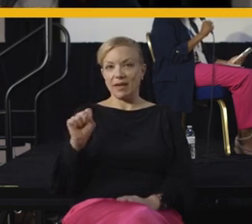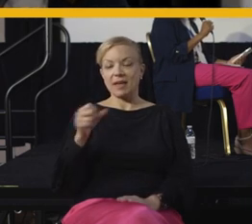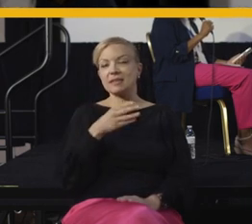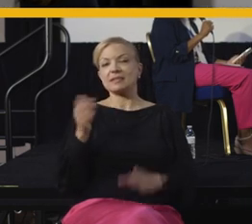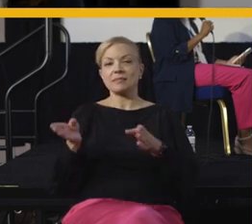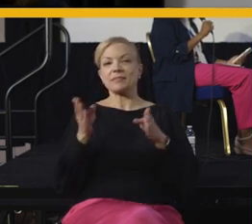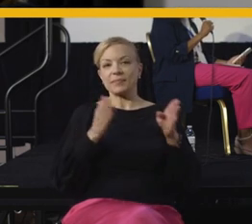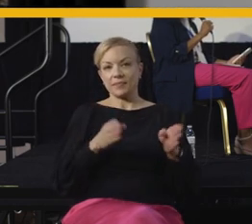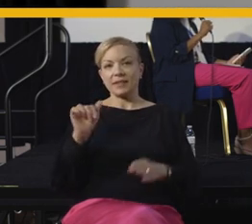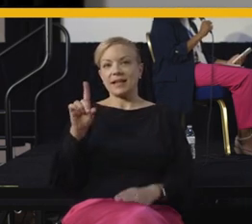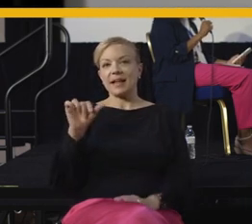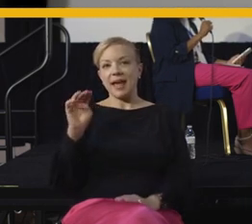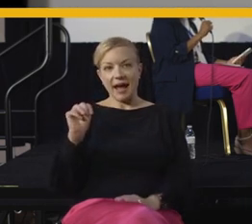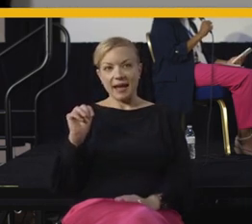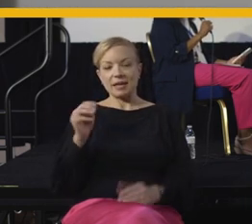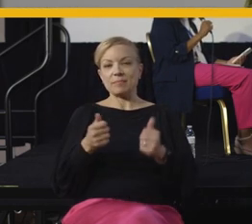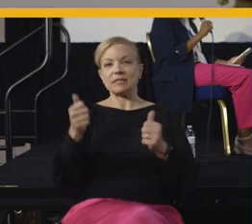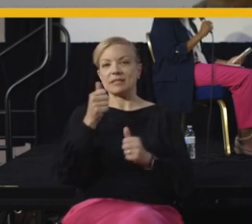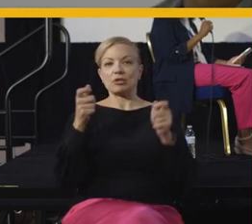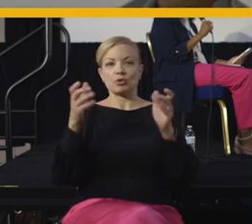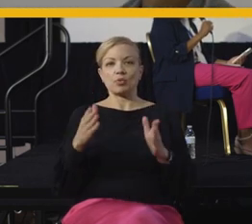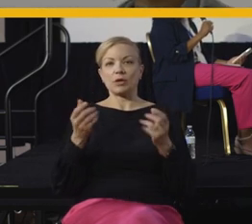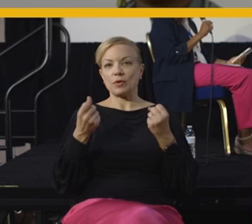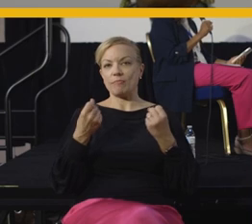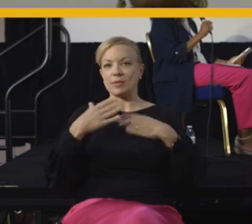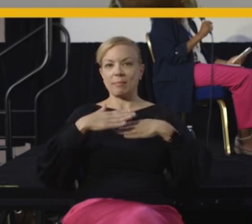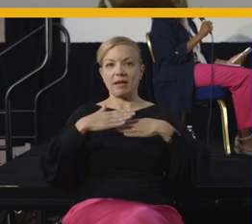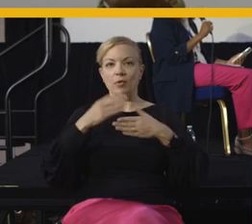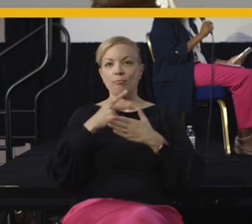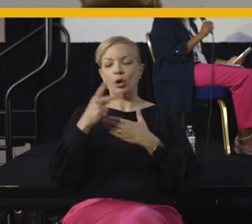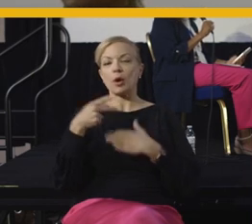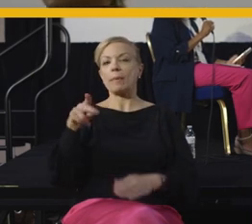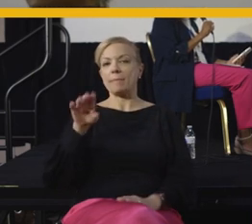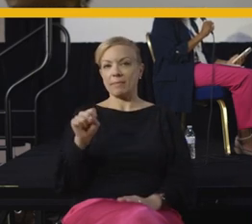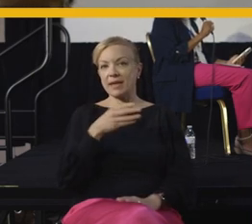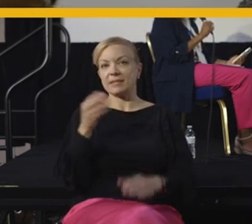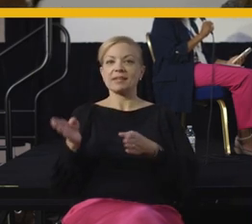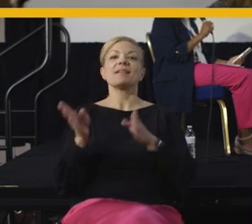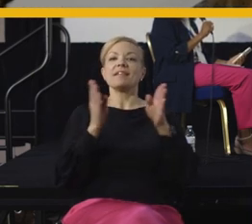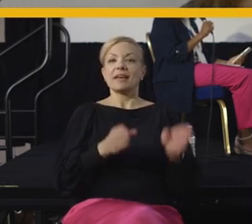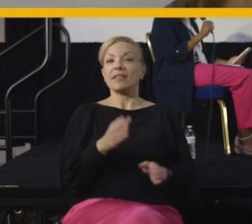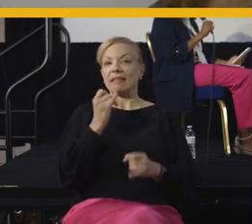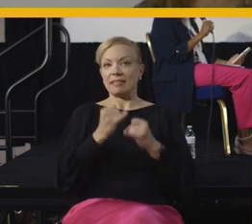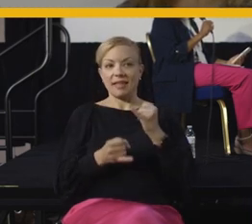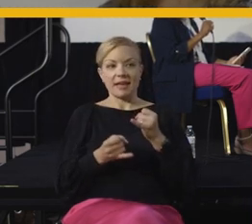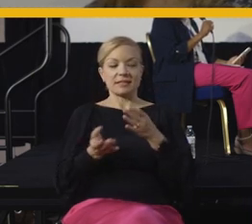And then we have Adam Dylewski, Senior Director of Multiplatform Programming at PBS. And then we have